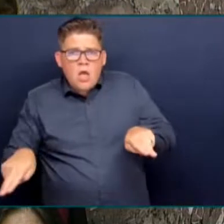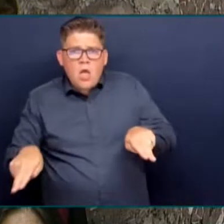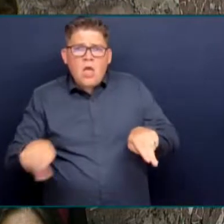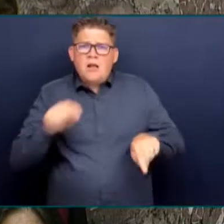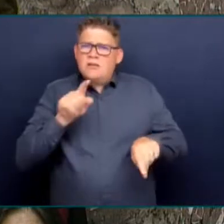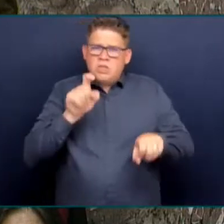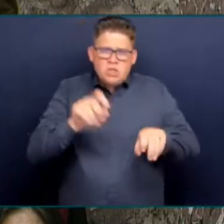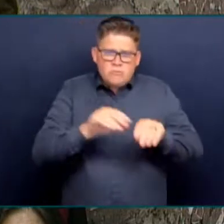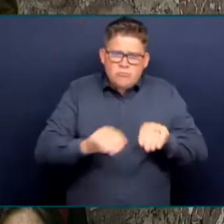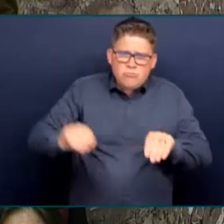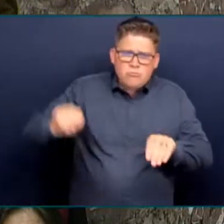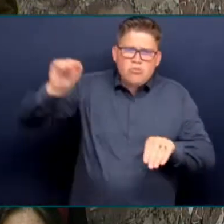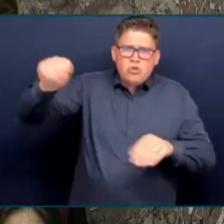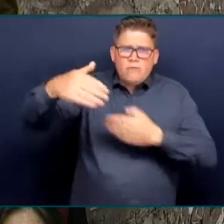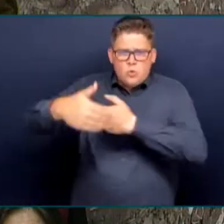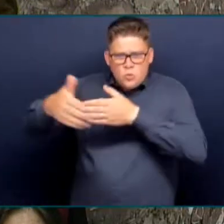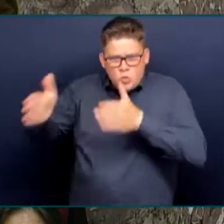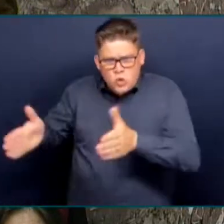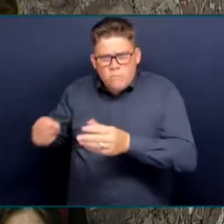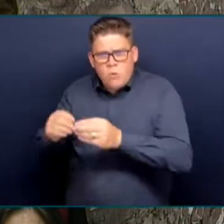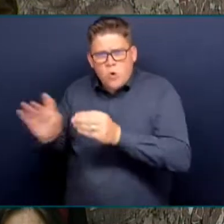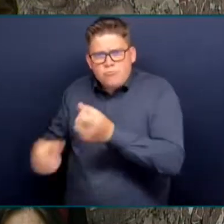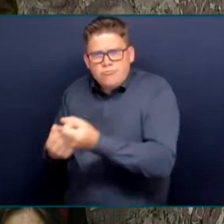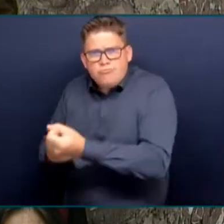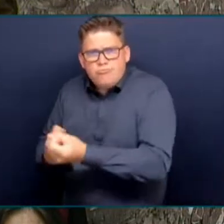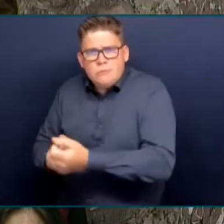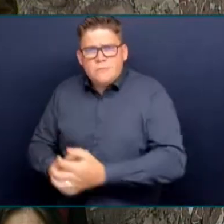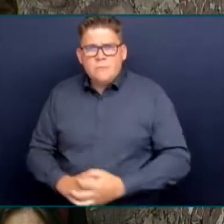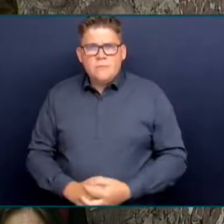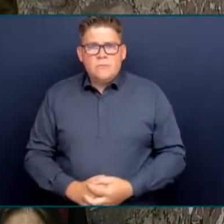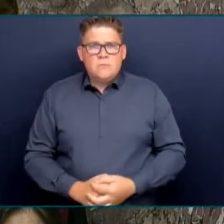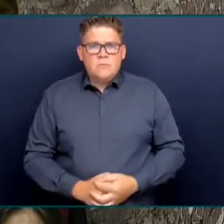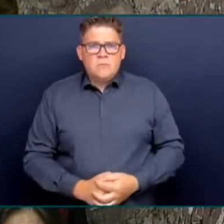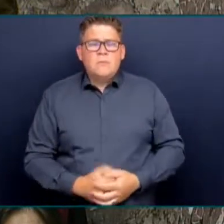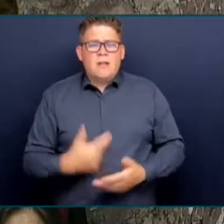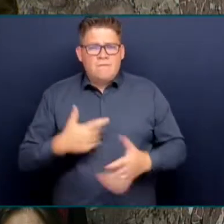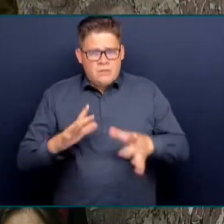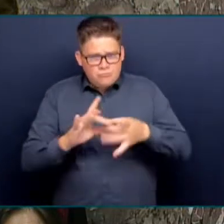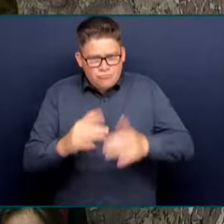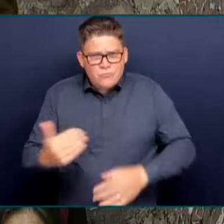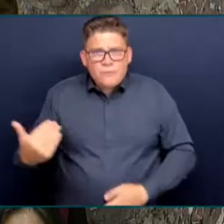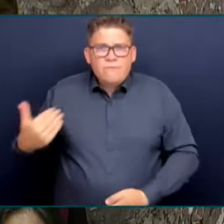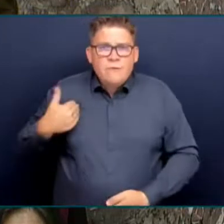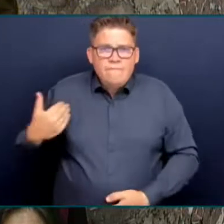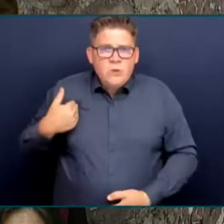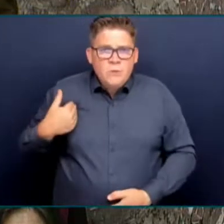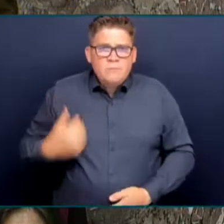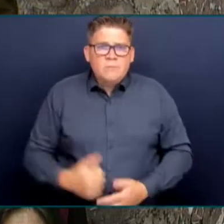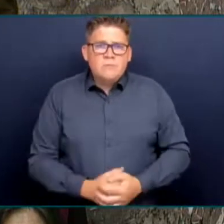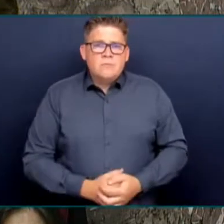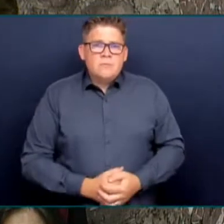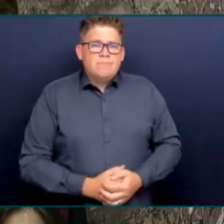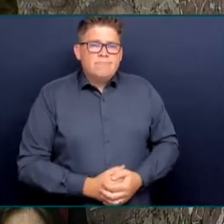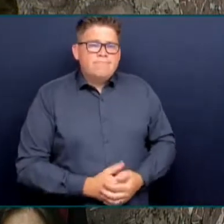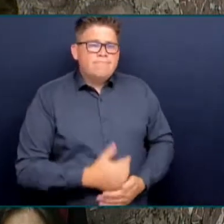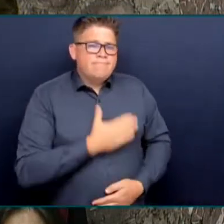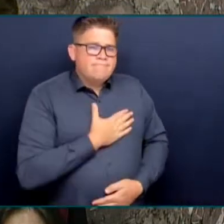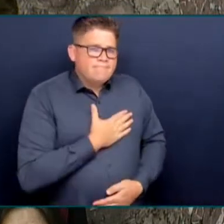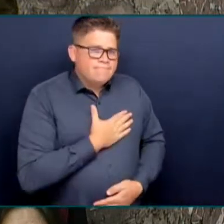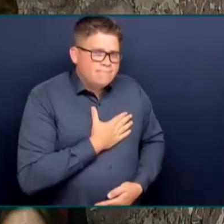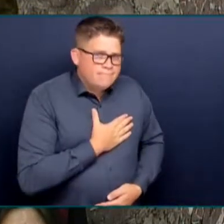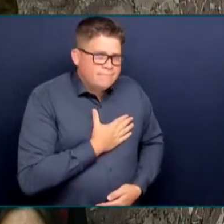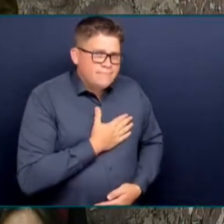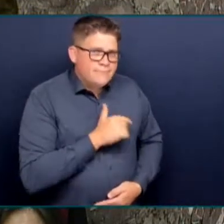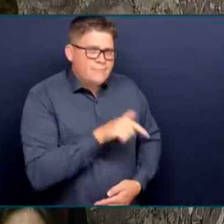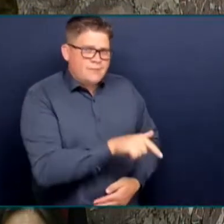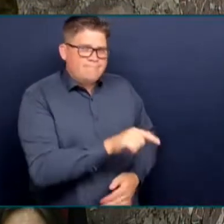the time. I expressed my profound sadness at the time. Nobody downplayed anything.